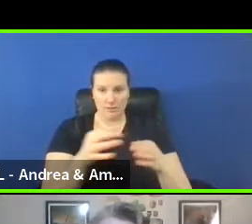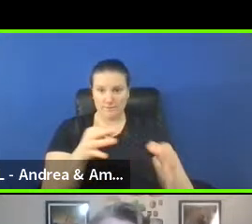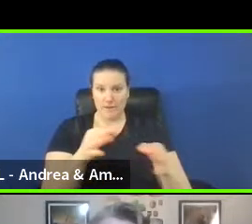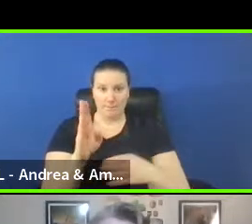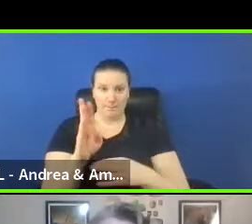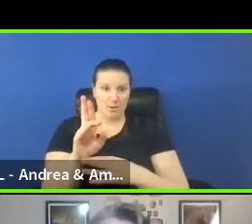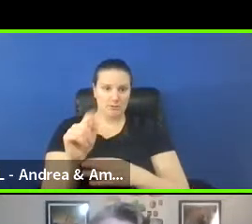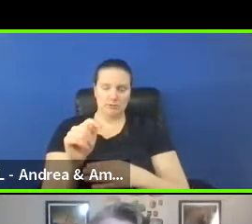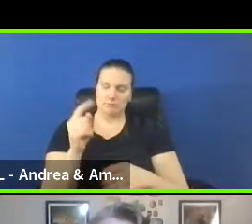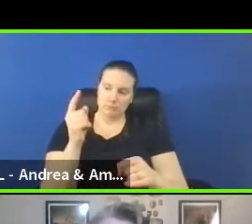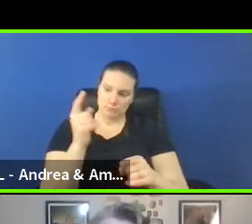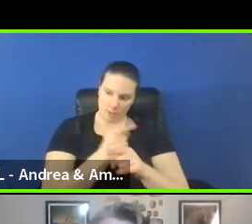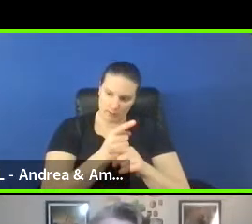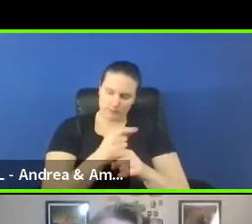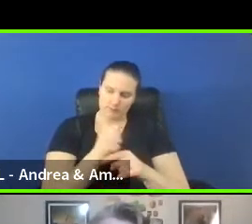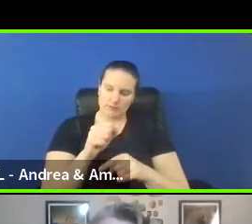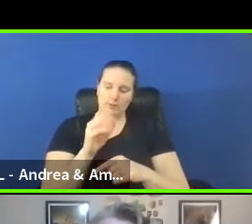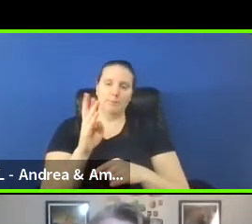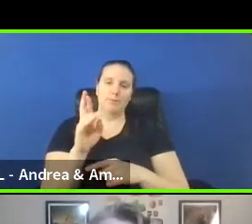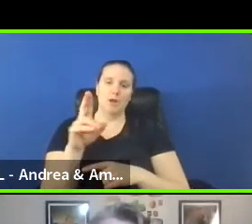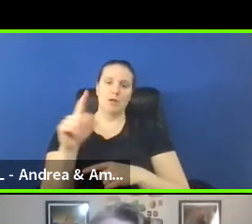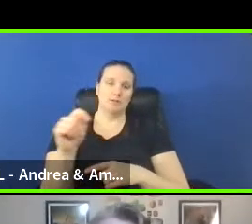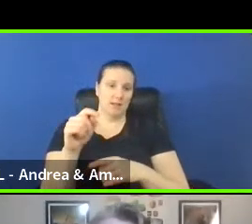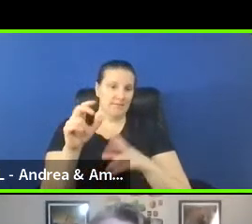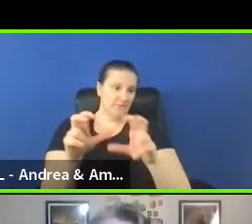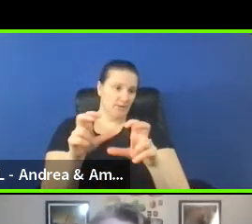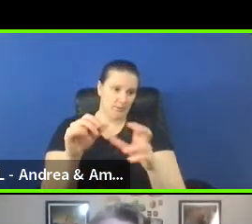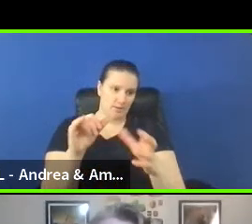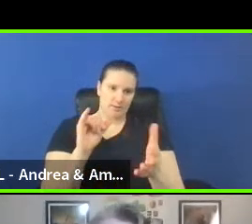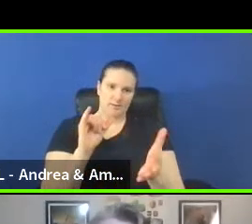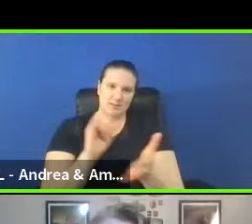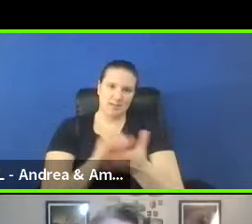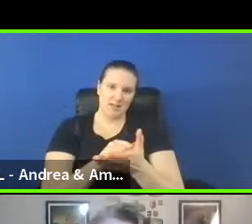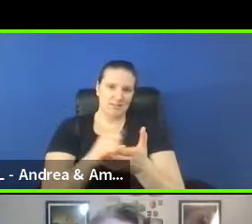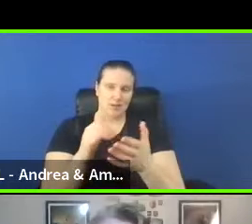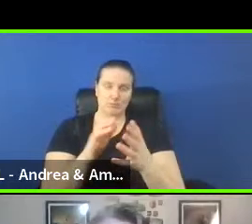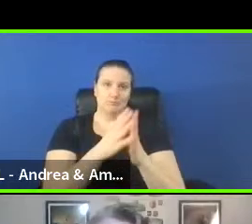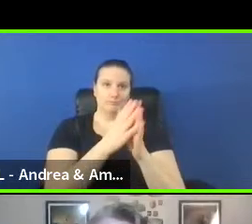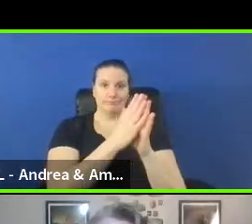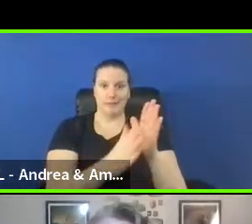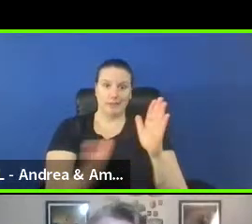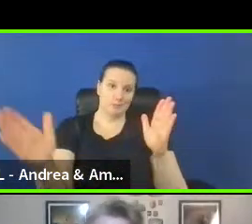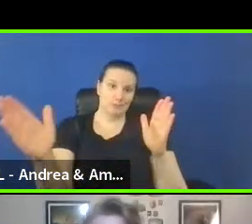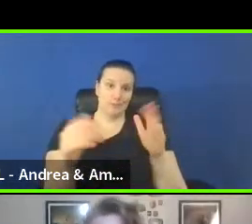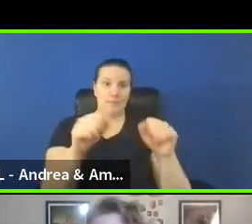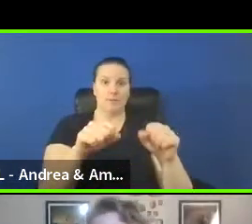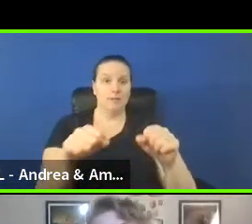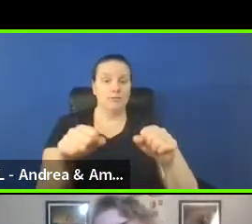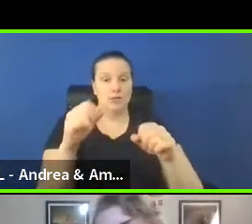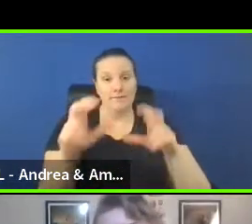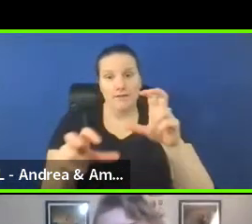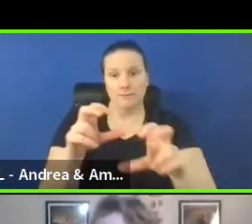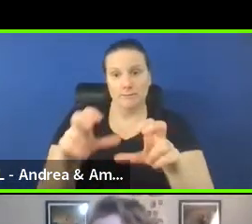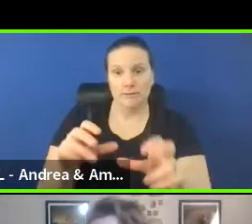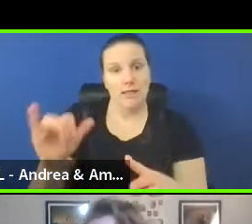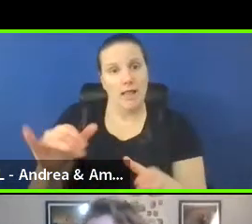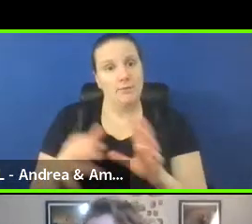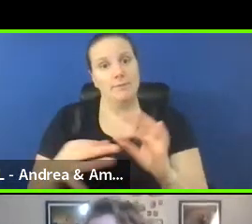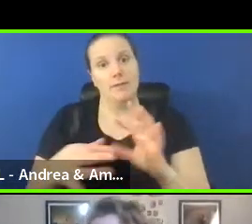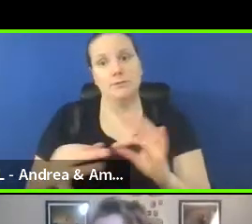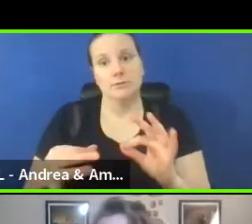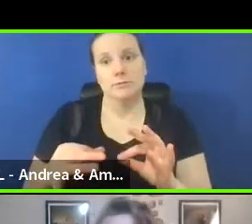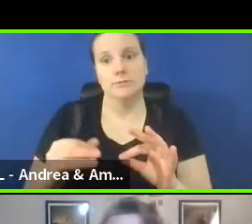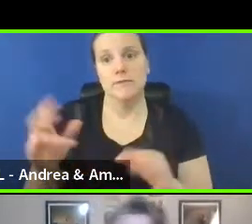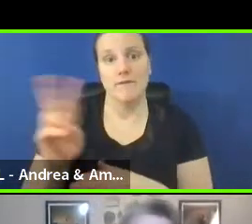BRT? And you're so right. So a BRT investment is really sort of, it's a whole spectrum of potential investments. And as we mentioned,